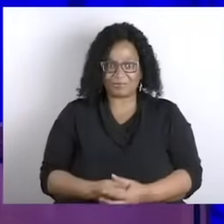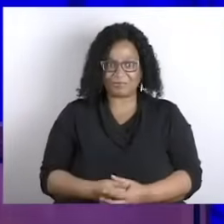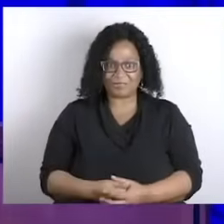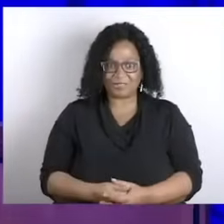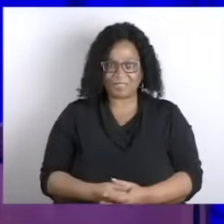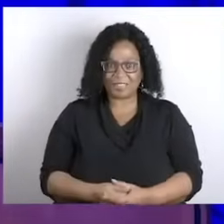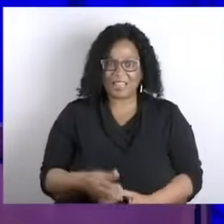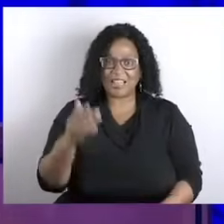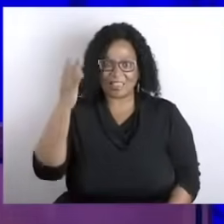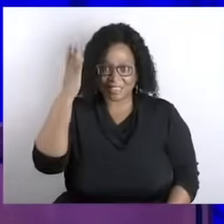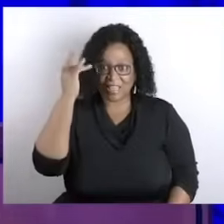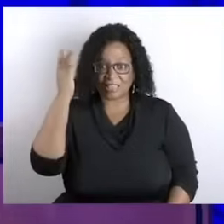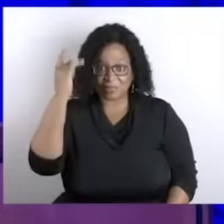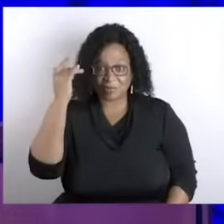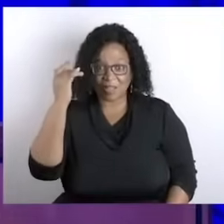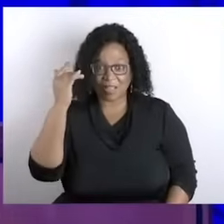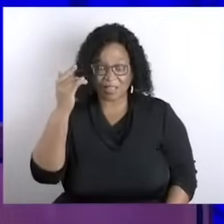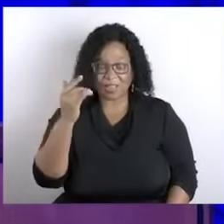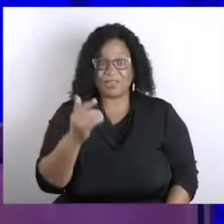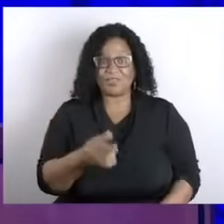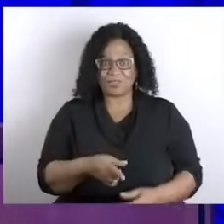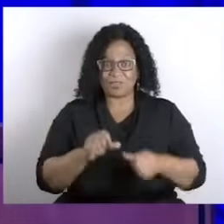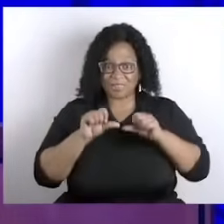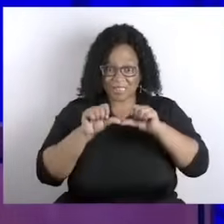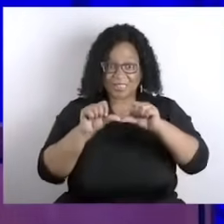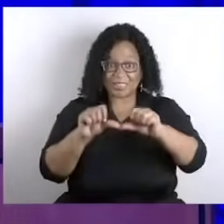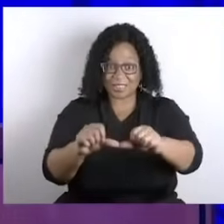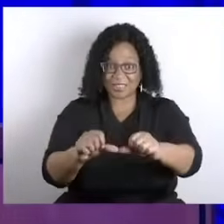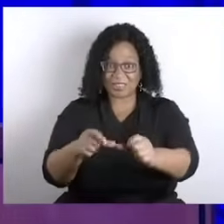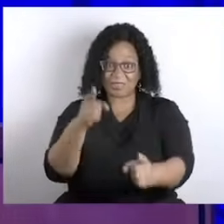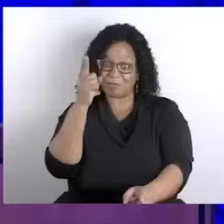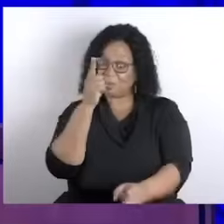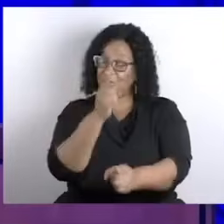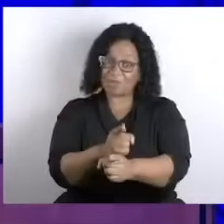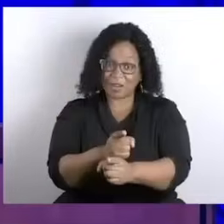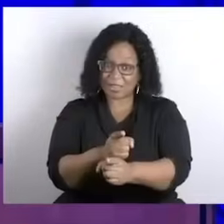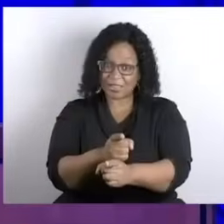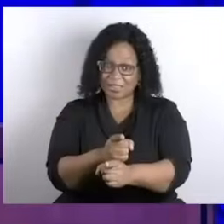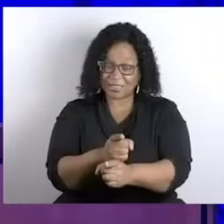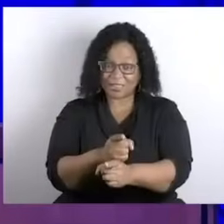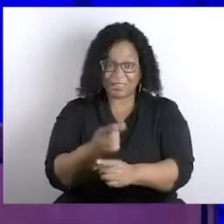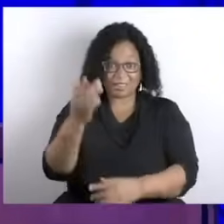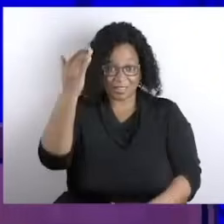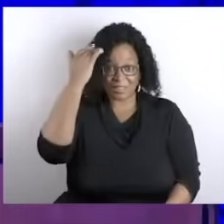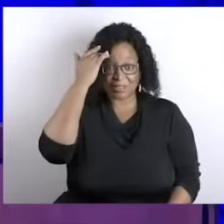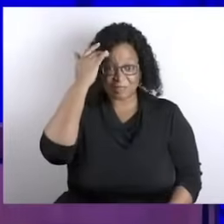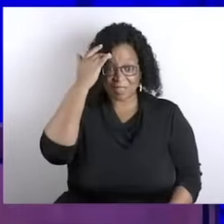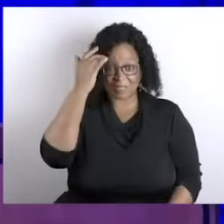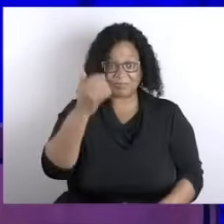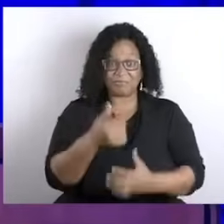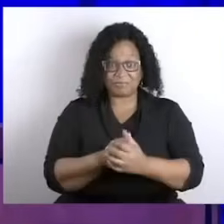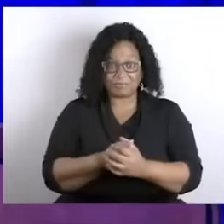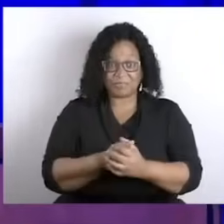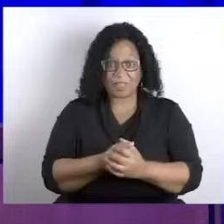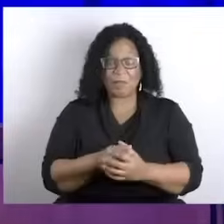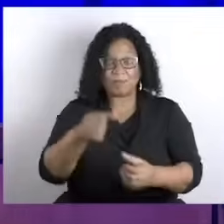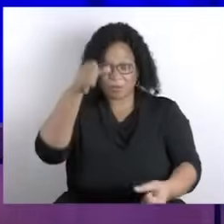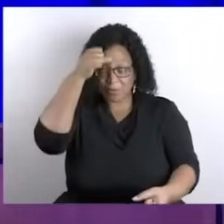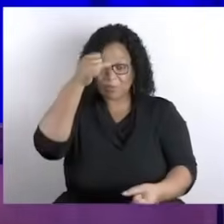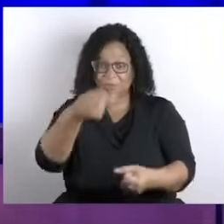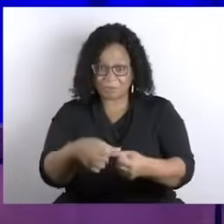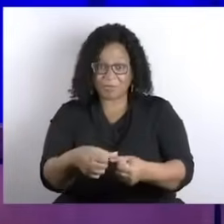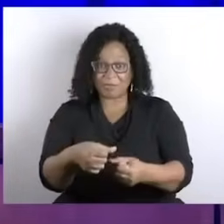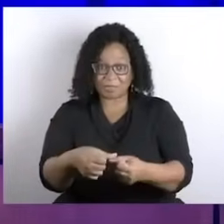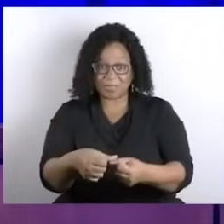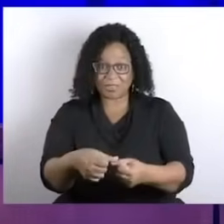That's why you haven't lost it completely just yet. You've had some moments. Oh, yeah, you have. That's okay. That's human. But I need you to remember that